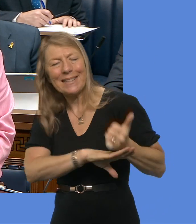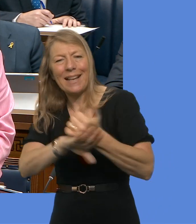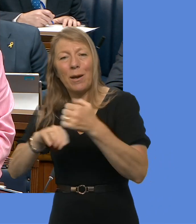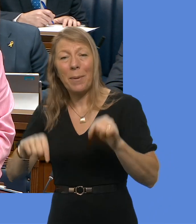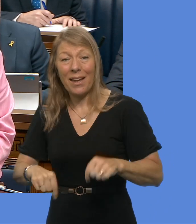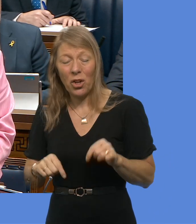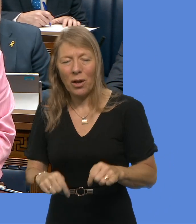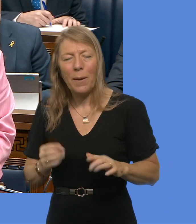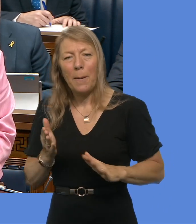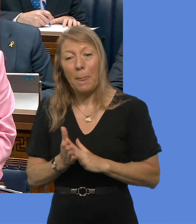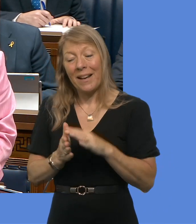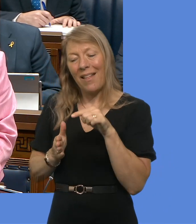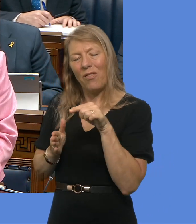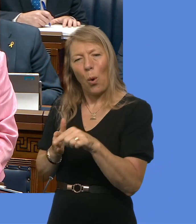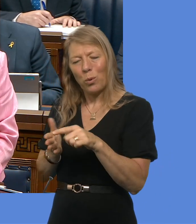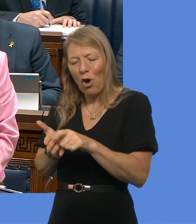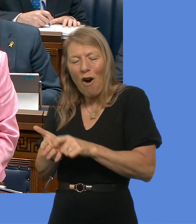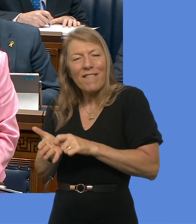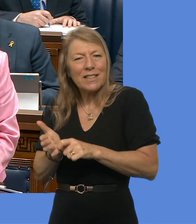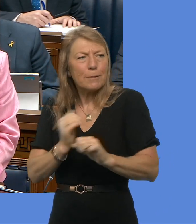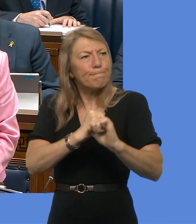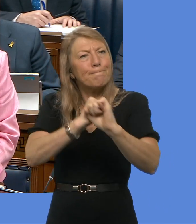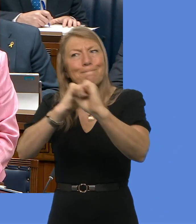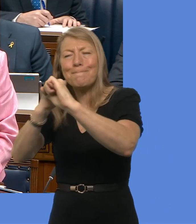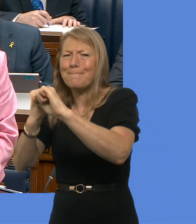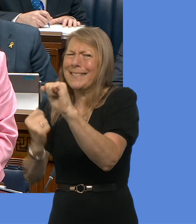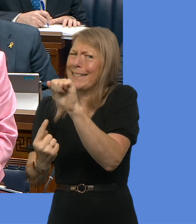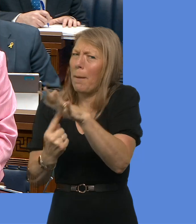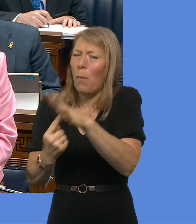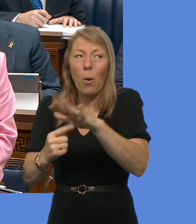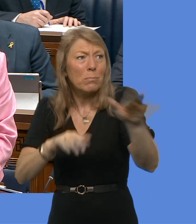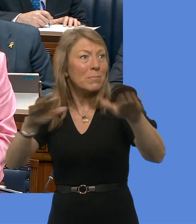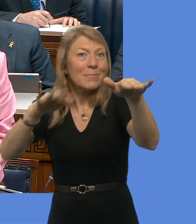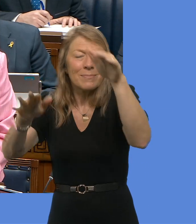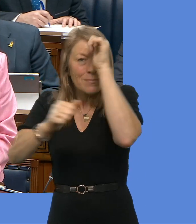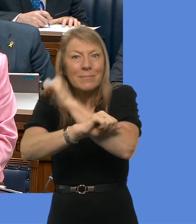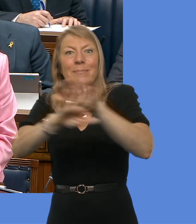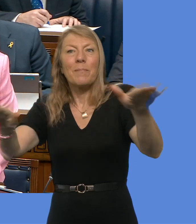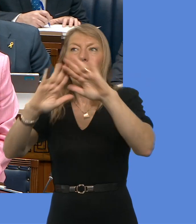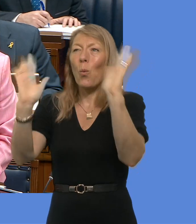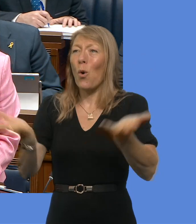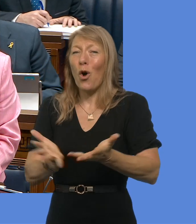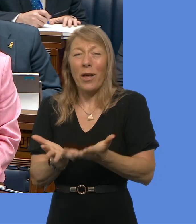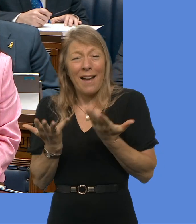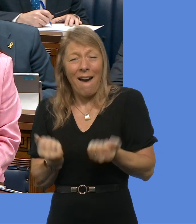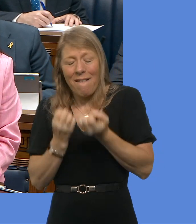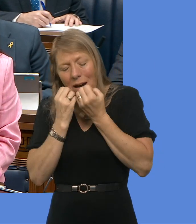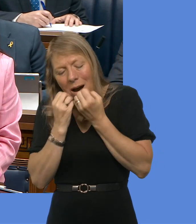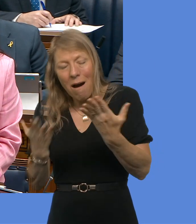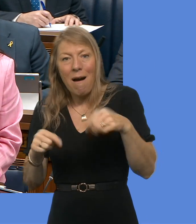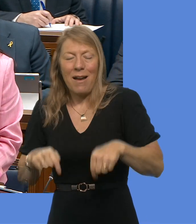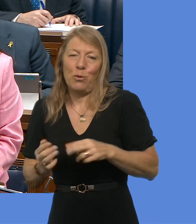ensuring that Northern Ireland's voice is heard on that global stage, and that all of the fantastic things that Northern Ireland has to offer is